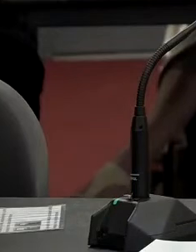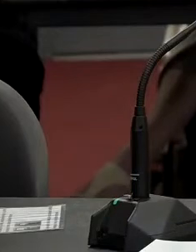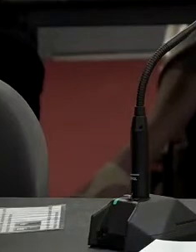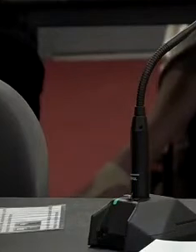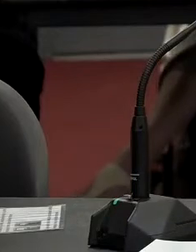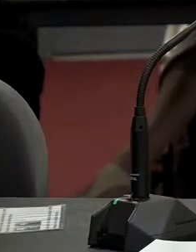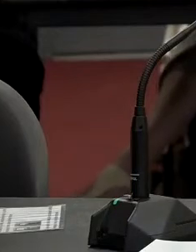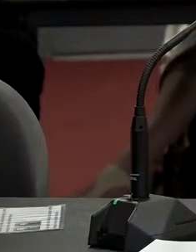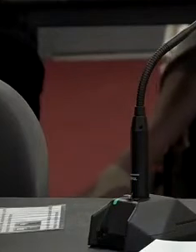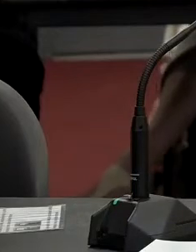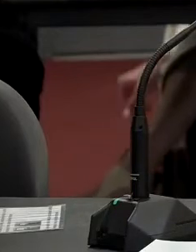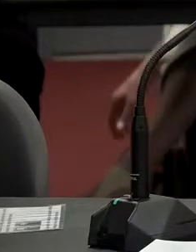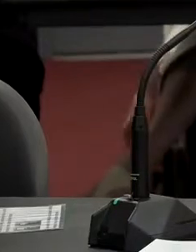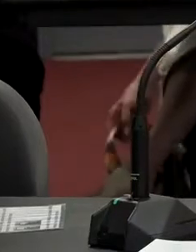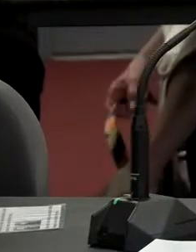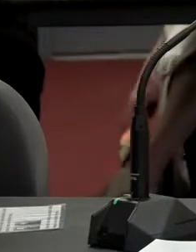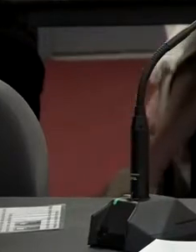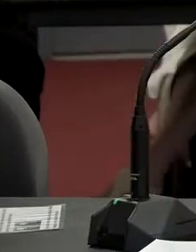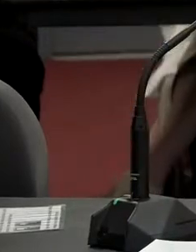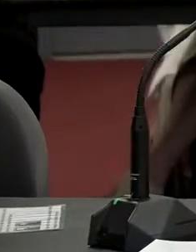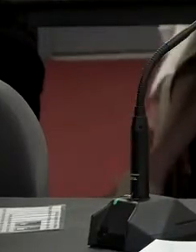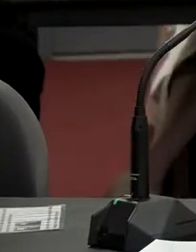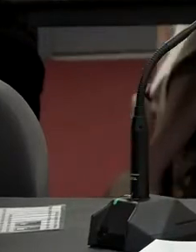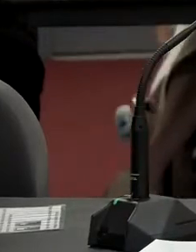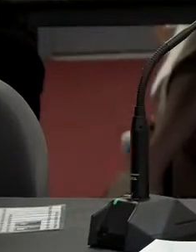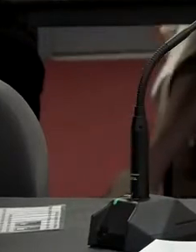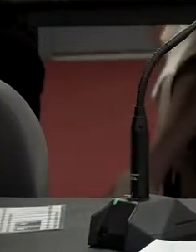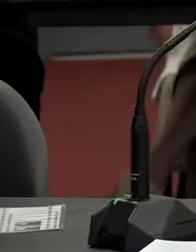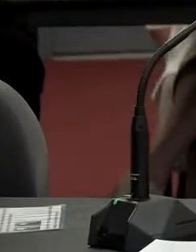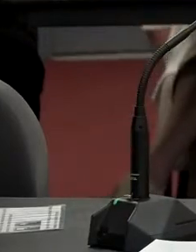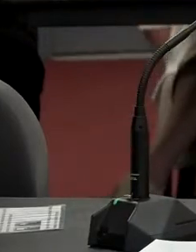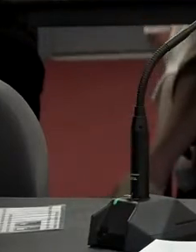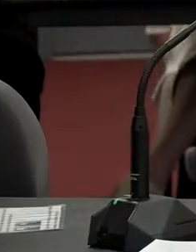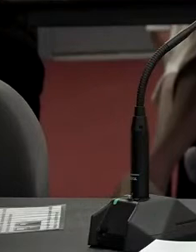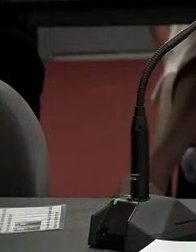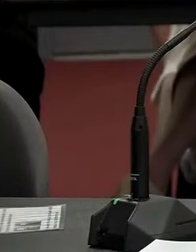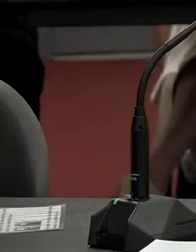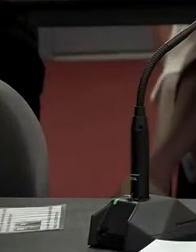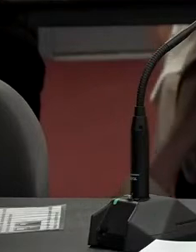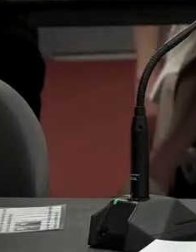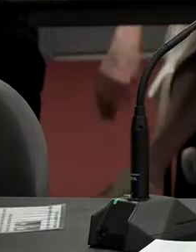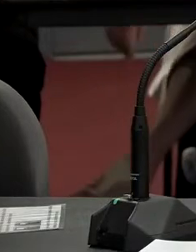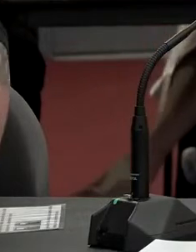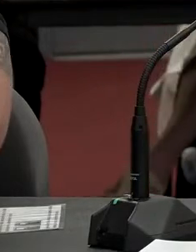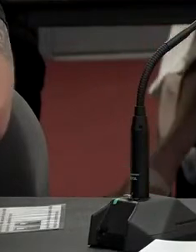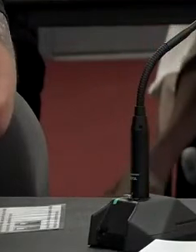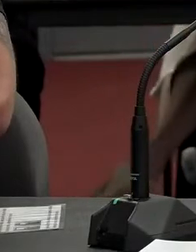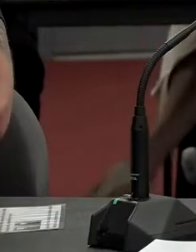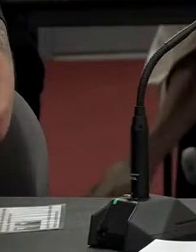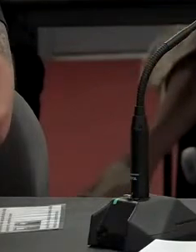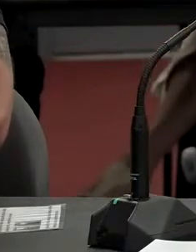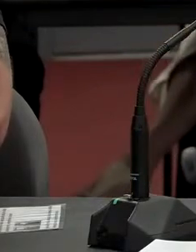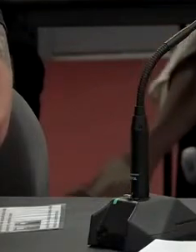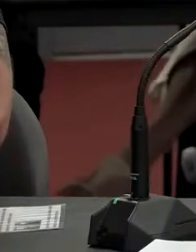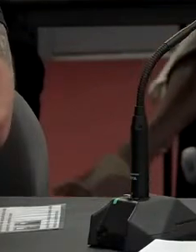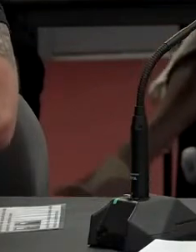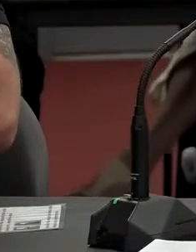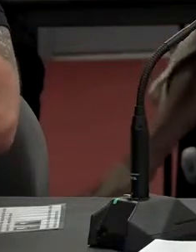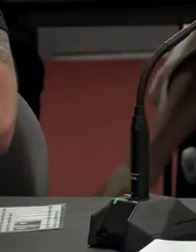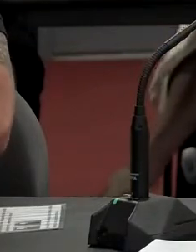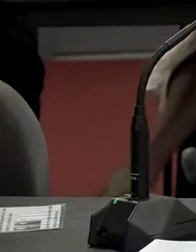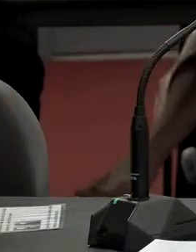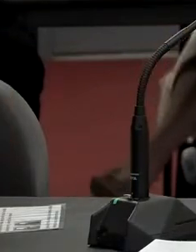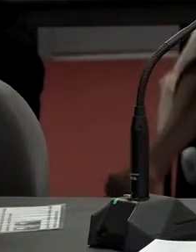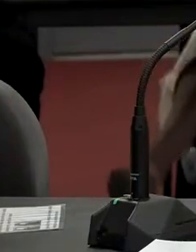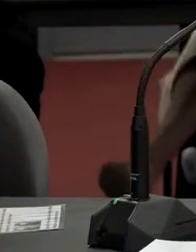4 highest that ended up getting interviewed. And we had set that number. How many would come in and